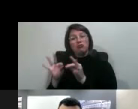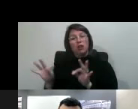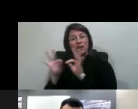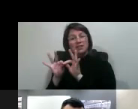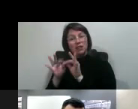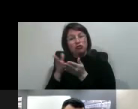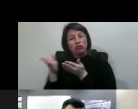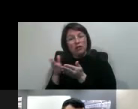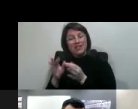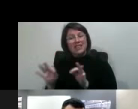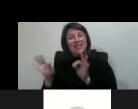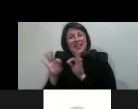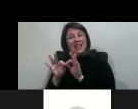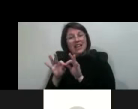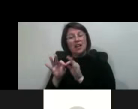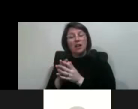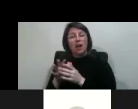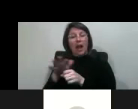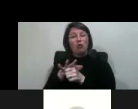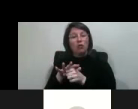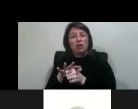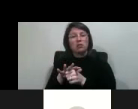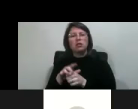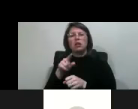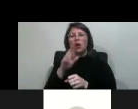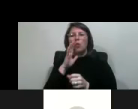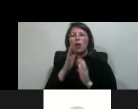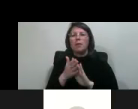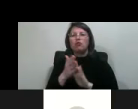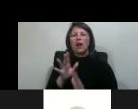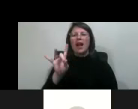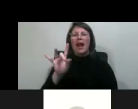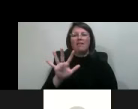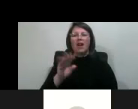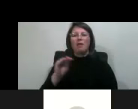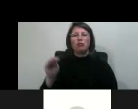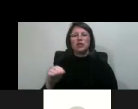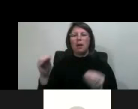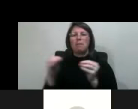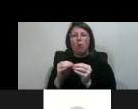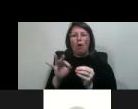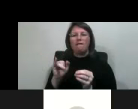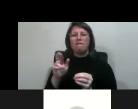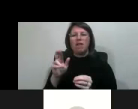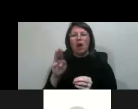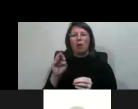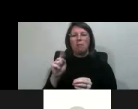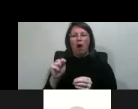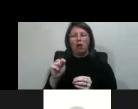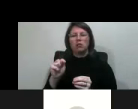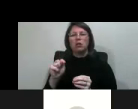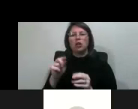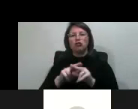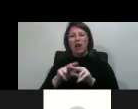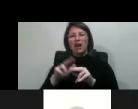You know, one thing that comes out of this new schedule is we will be running 85% more Fairmont trains that we're running in fall of